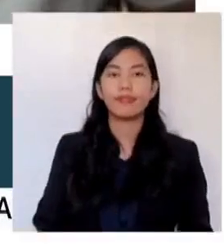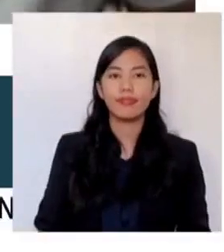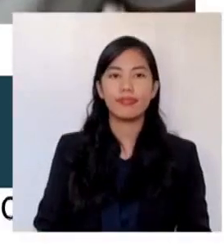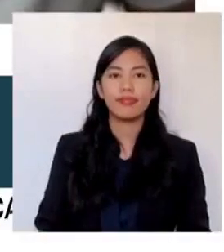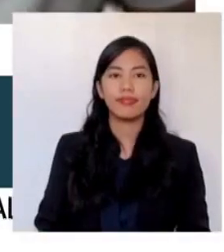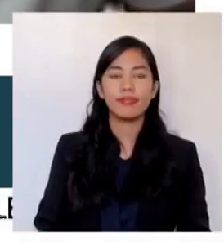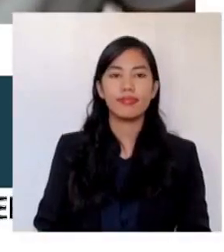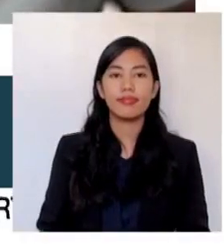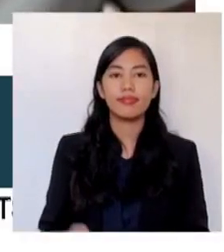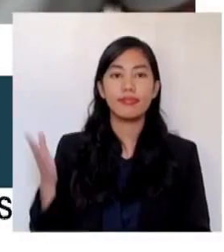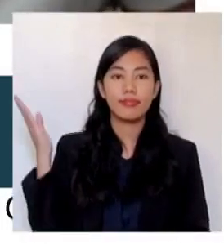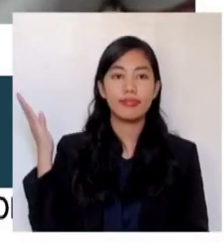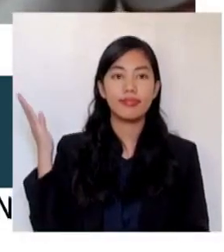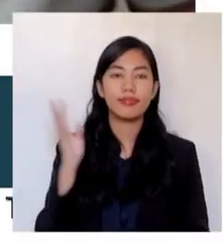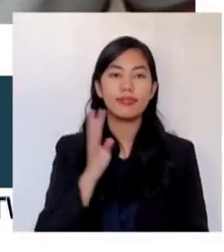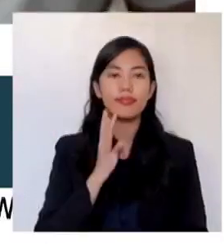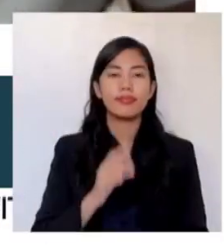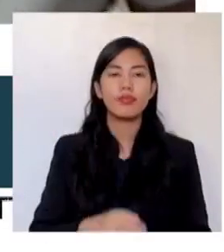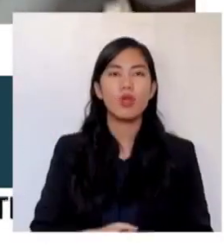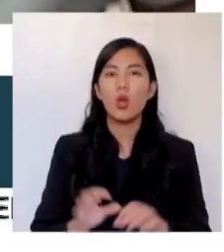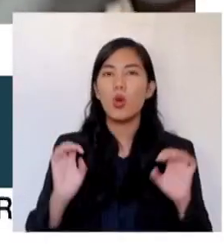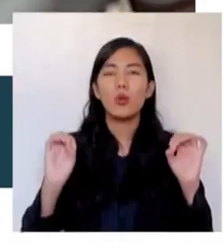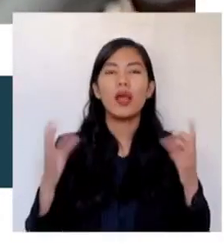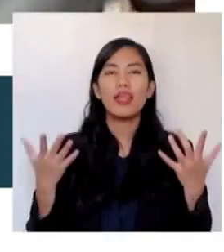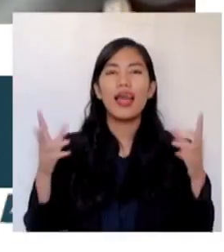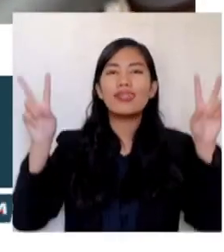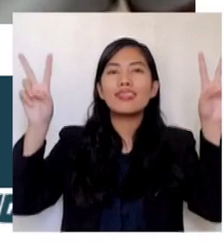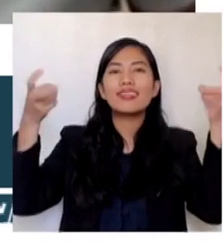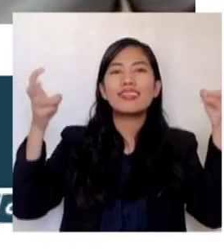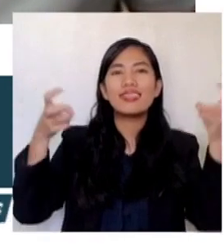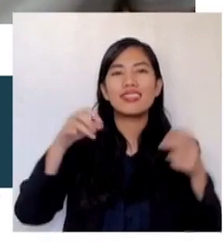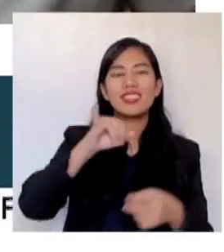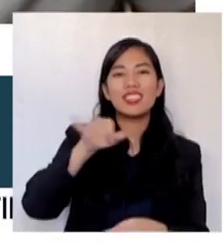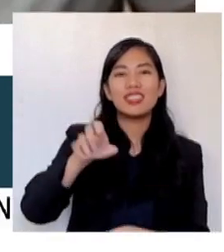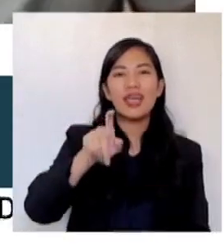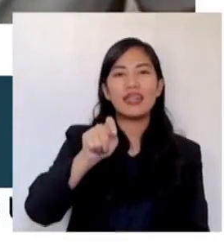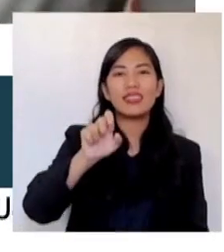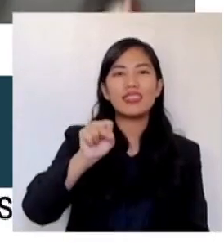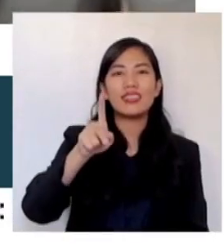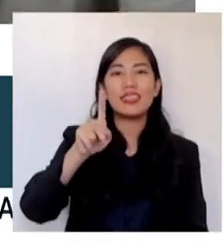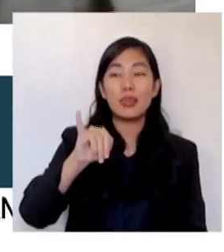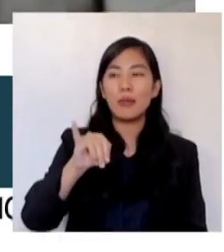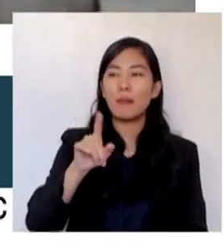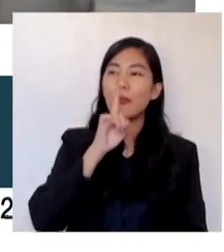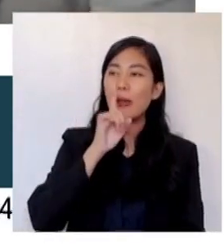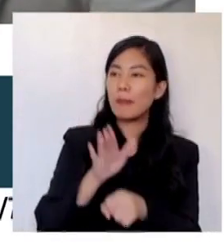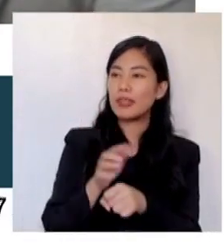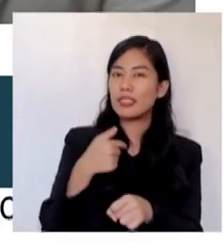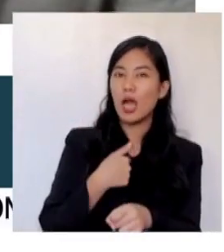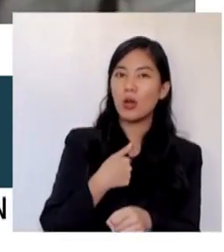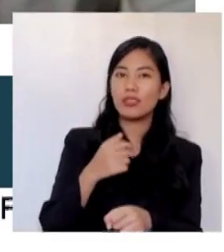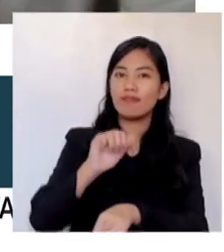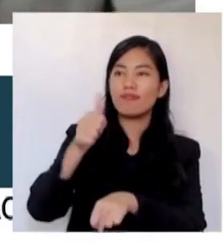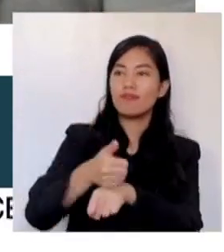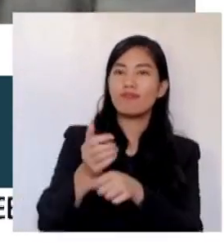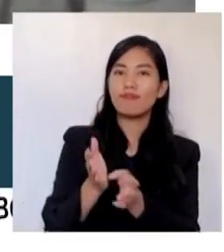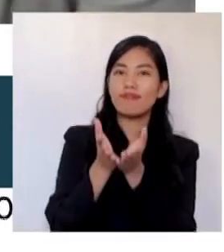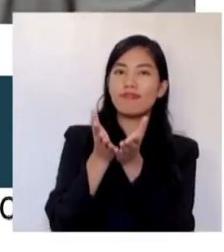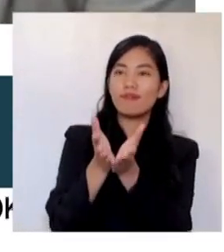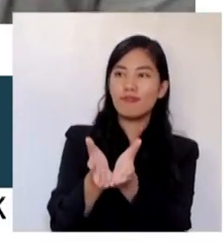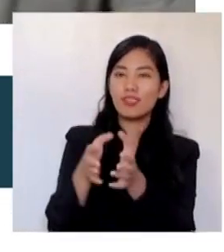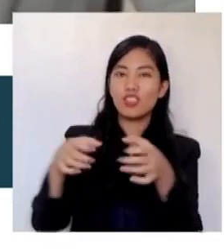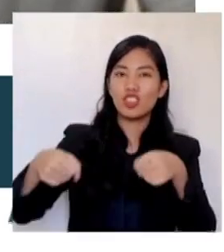There's no jet ski statement this time around. What are your thoughts about what the candidates said? Professor Tayo, you go